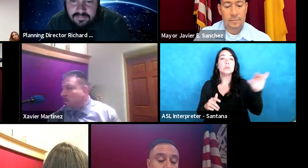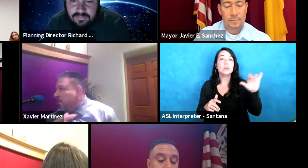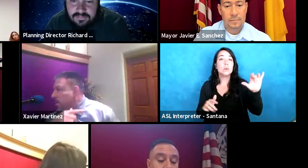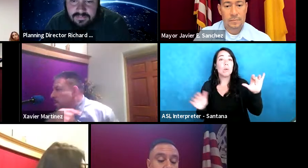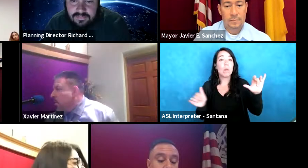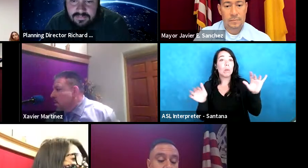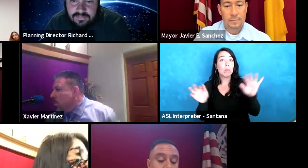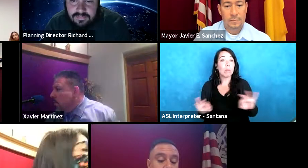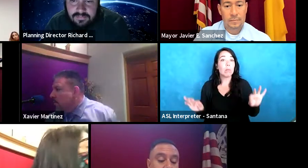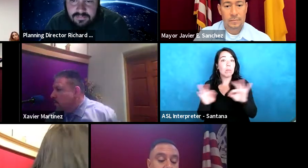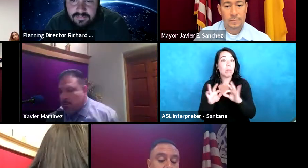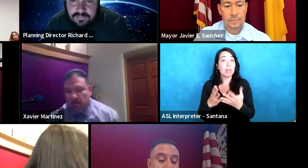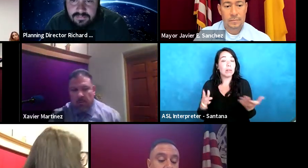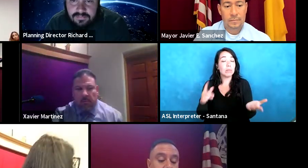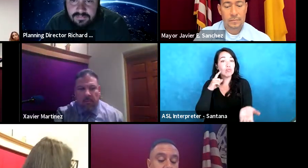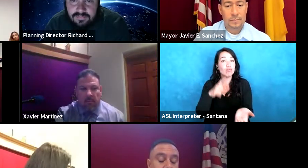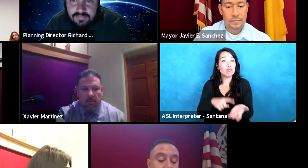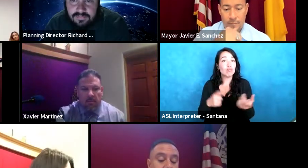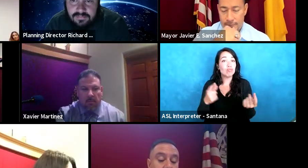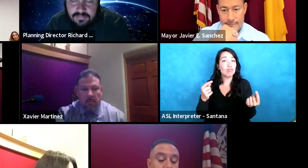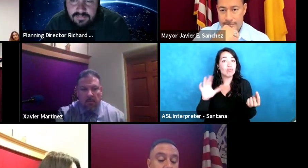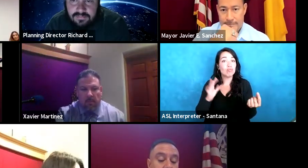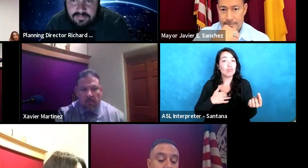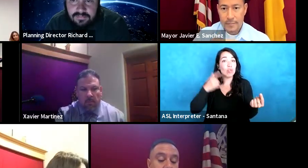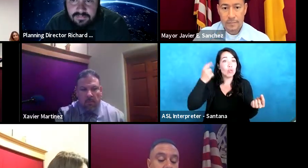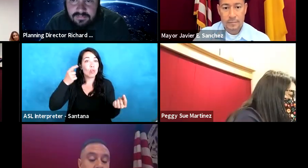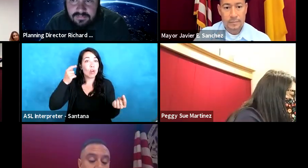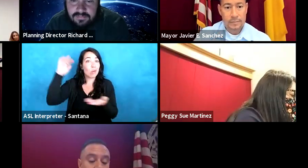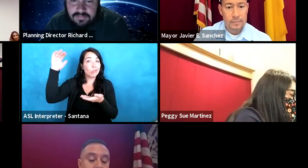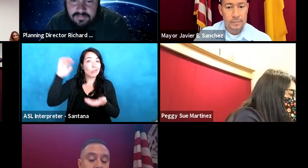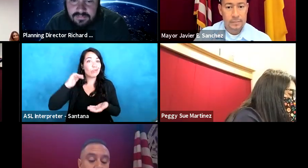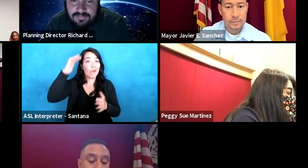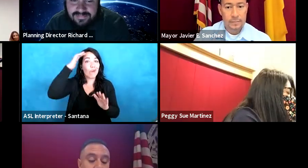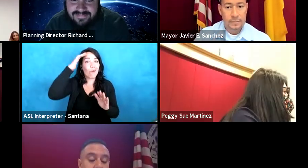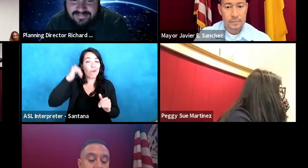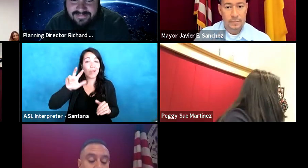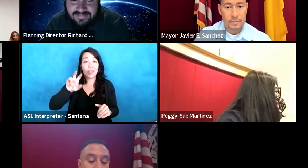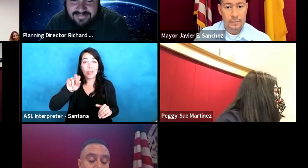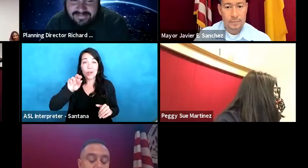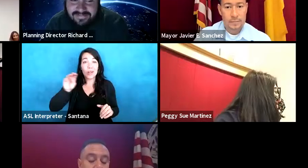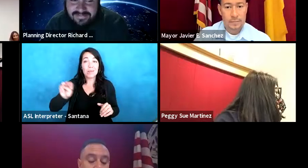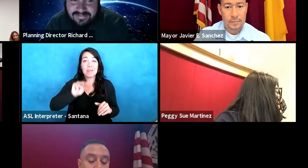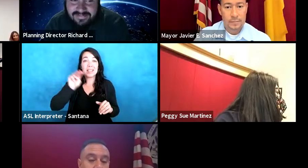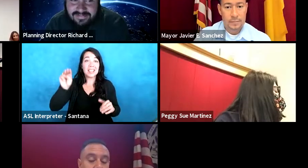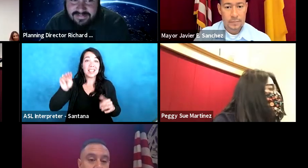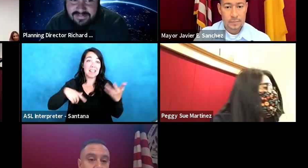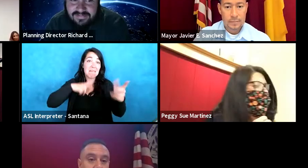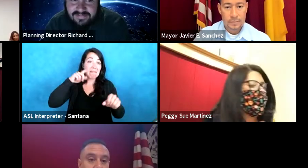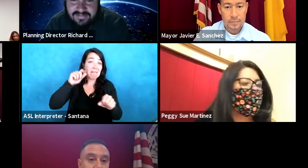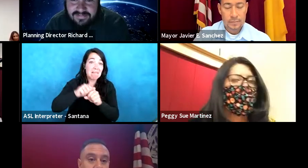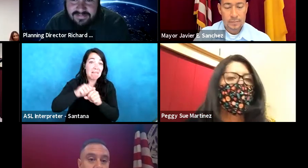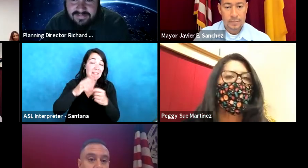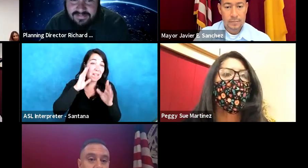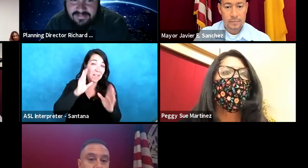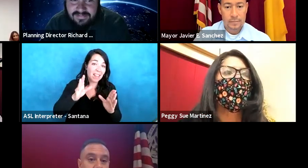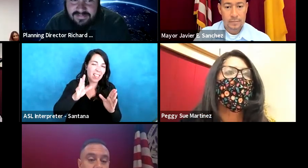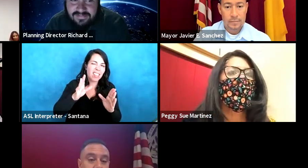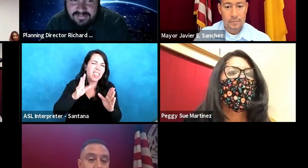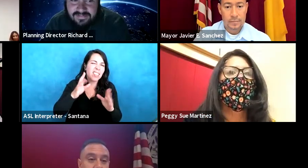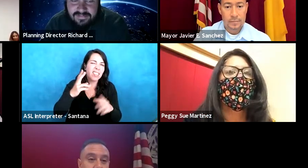that this grant, we hope to get 30 million. Chances of that we don't think are likely, but we're going to pray and hope for